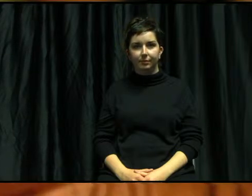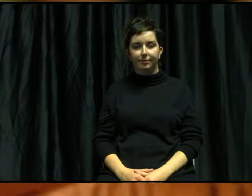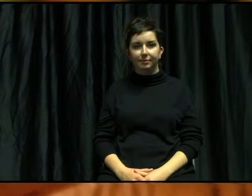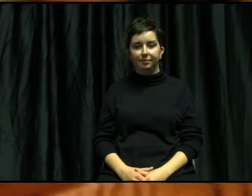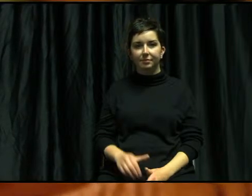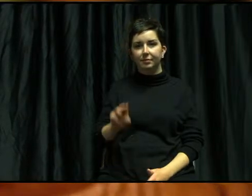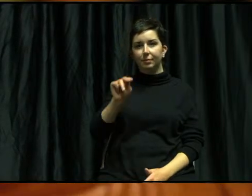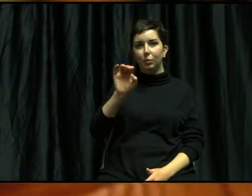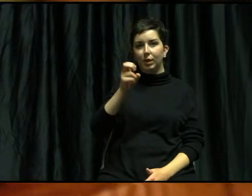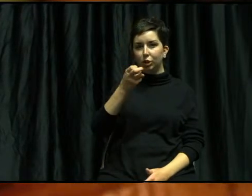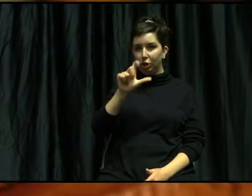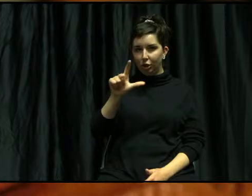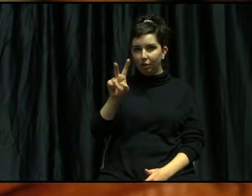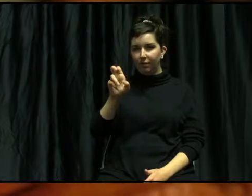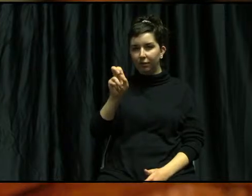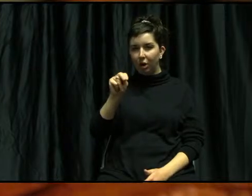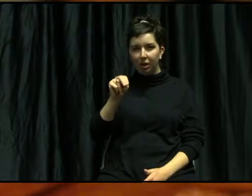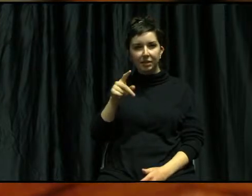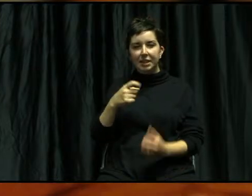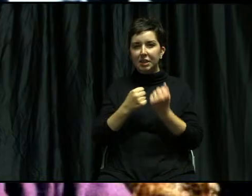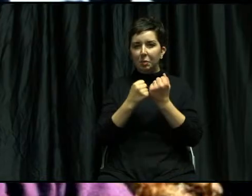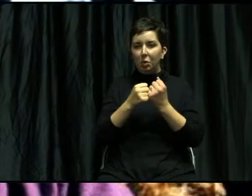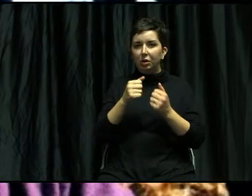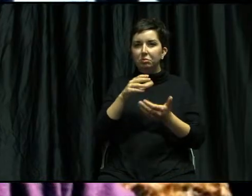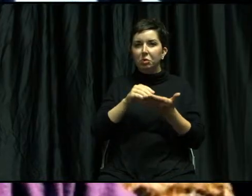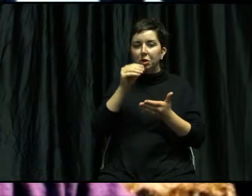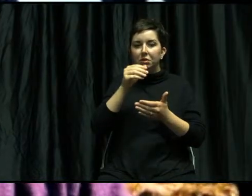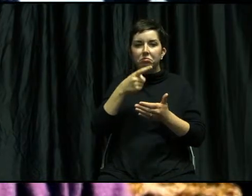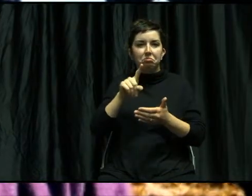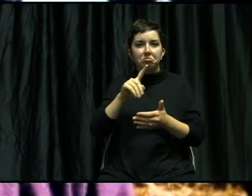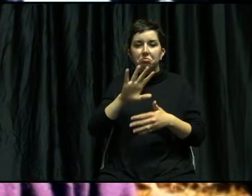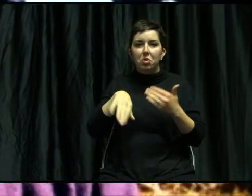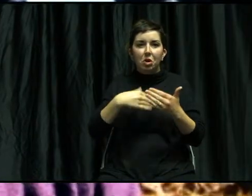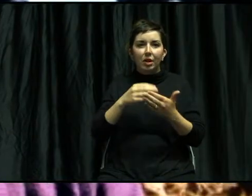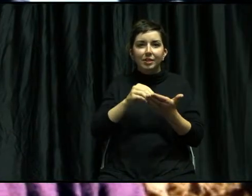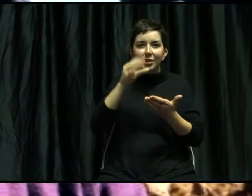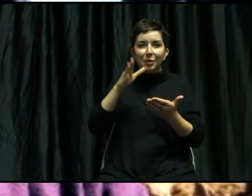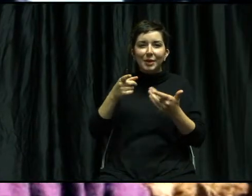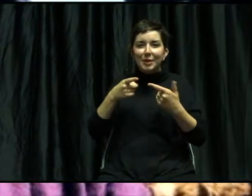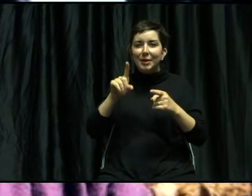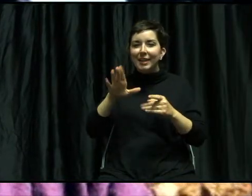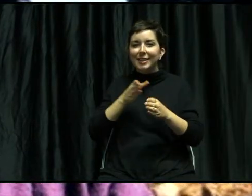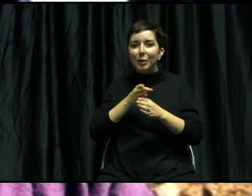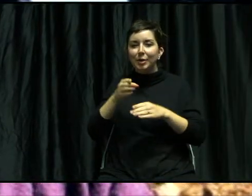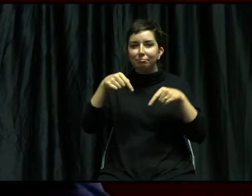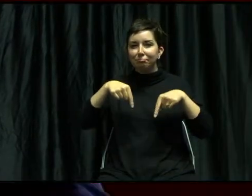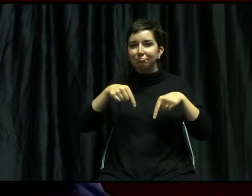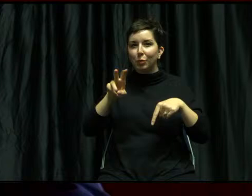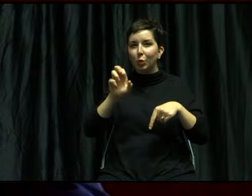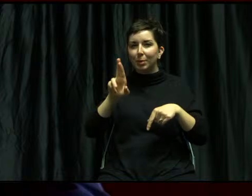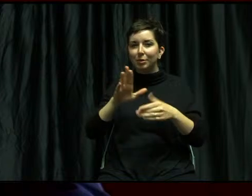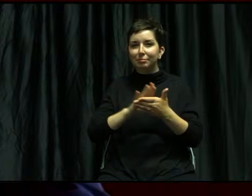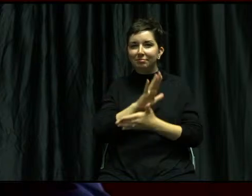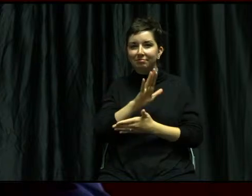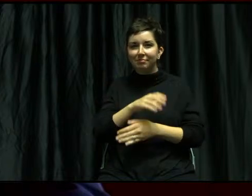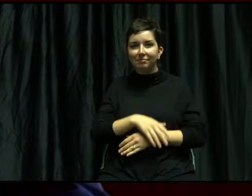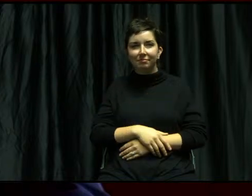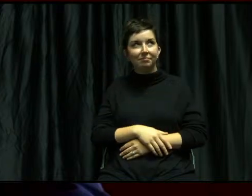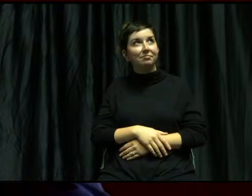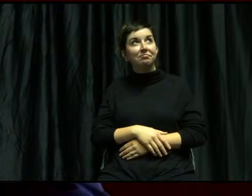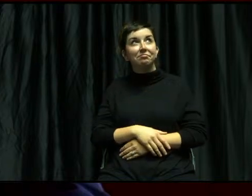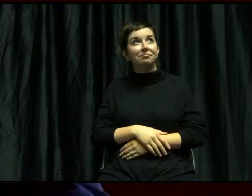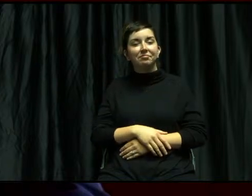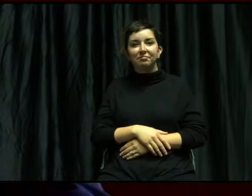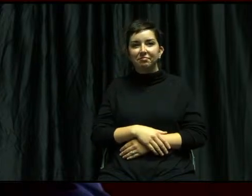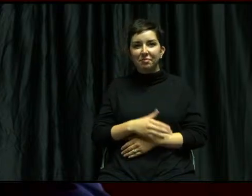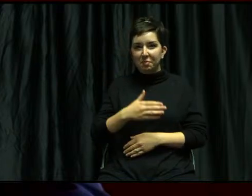Michael Vaughn has supported learning for all students throughout his distinguished career at Weber State University. Neither of my parents are